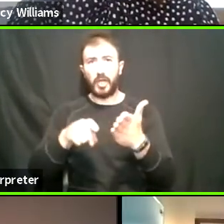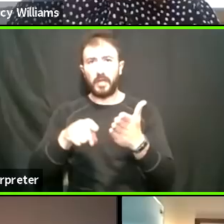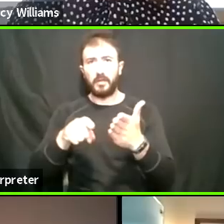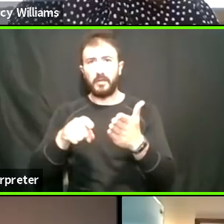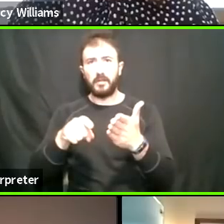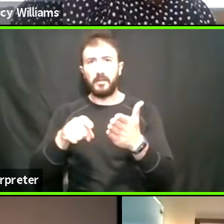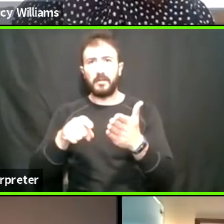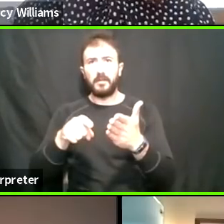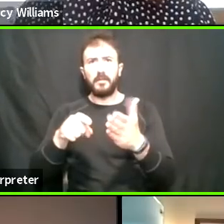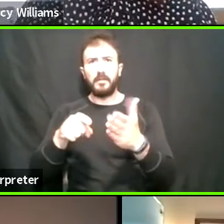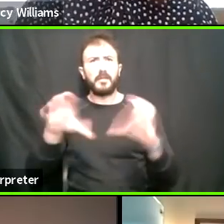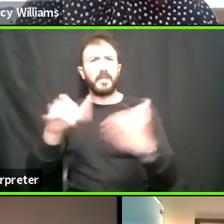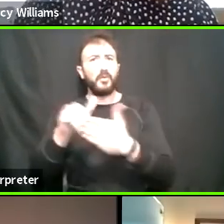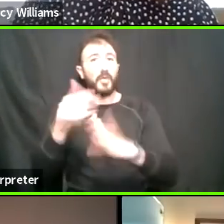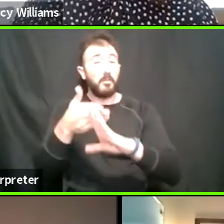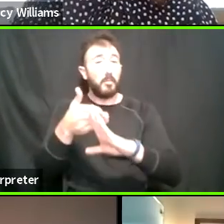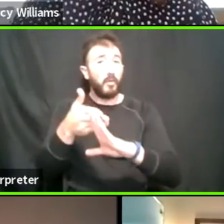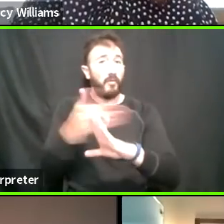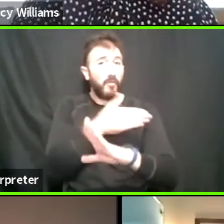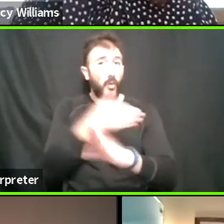bus?